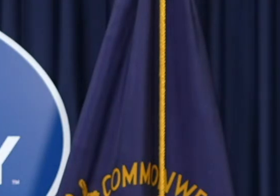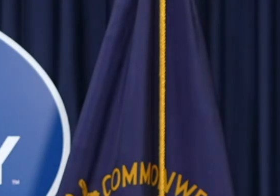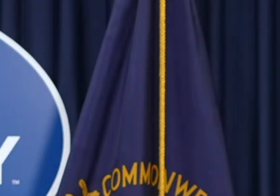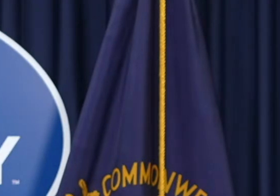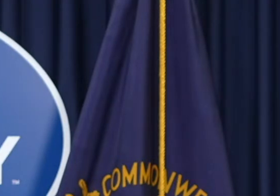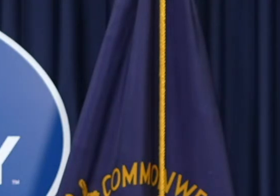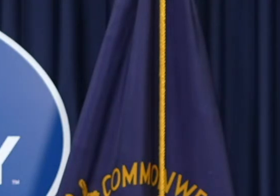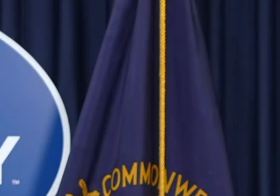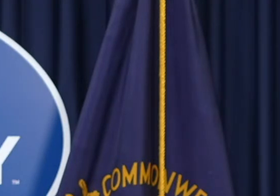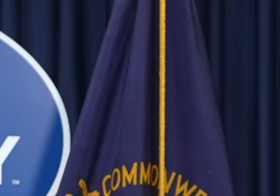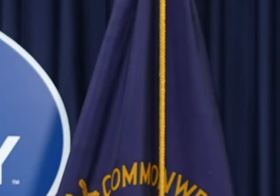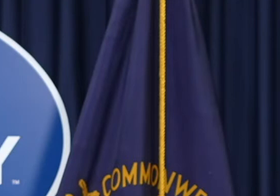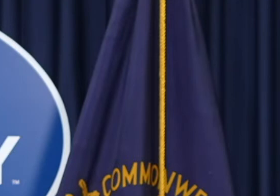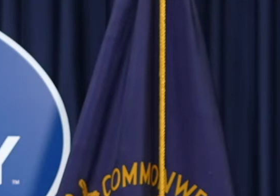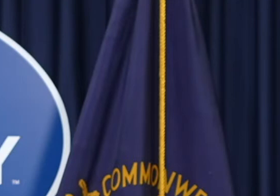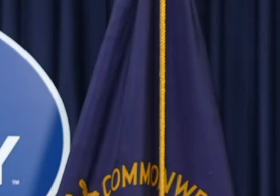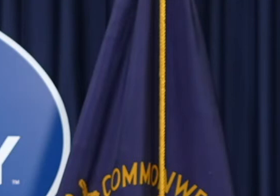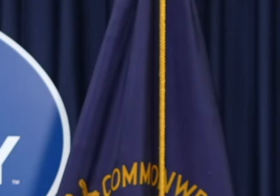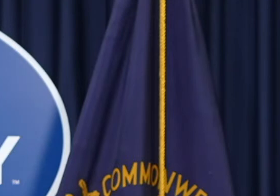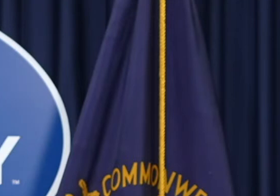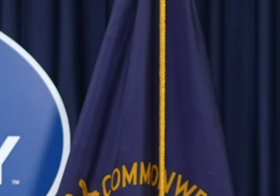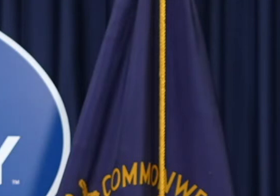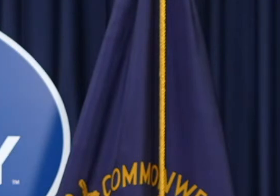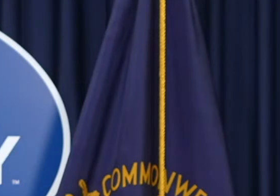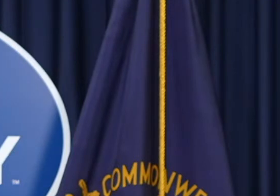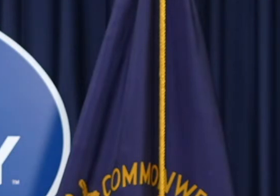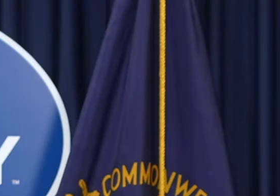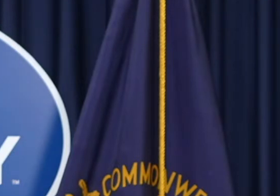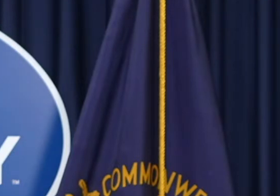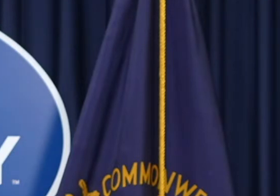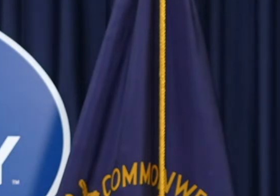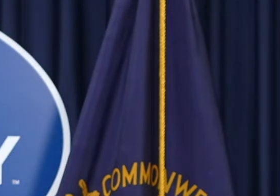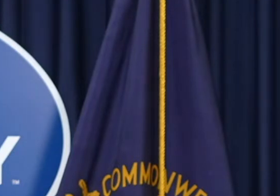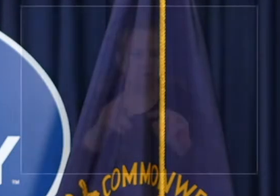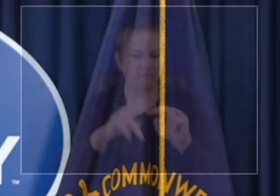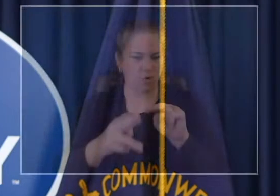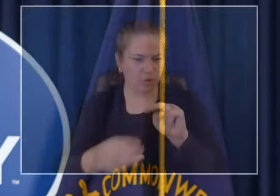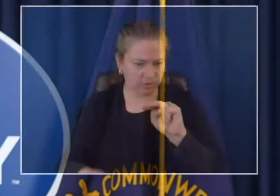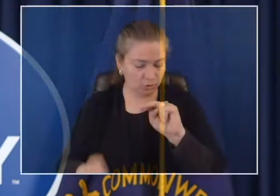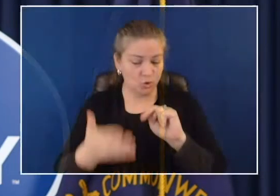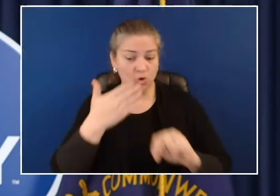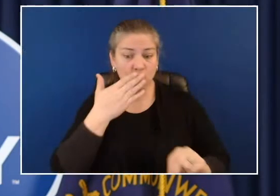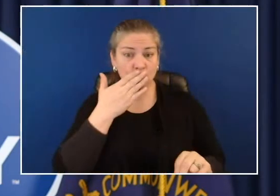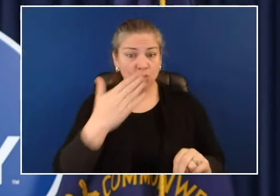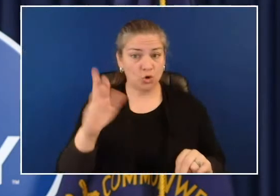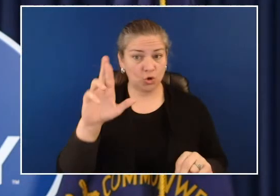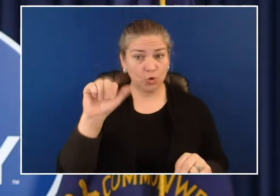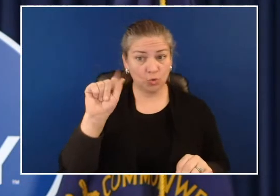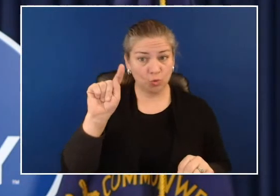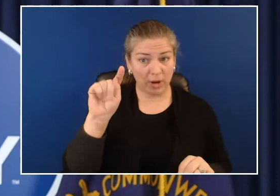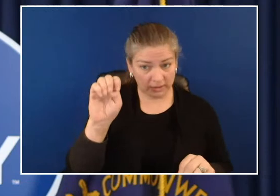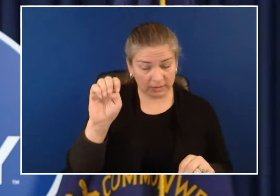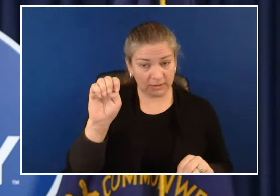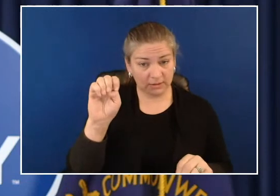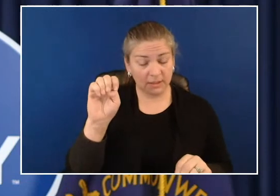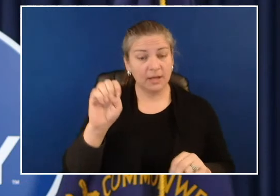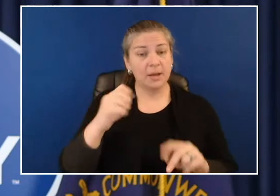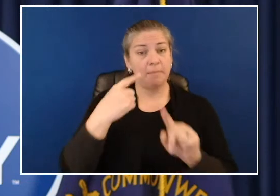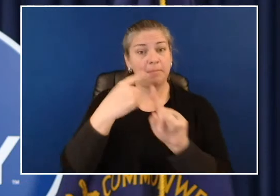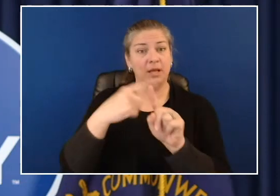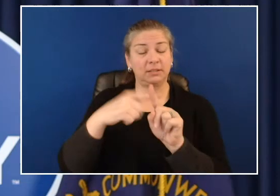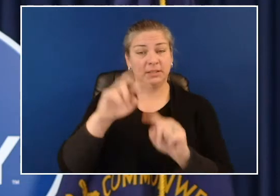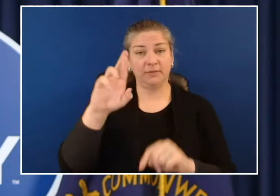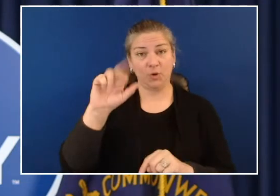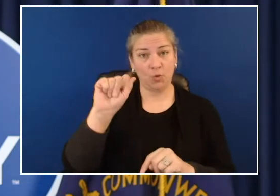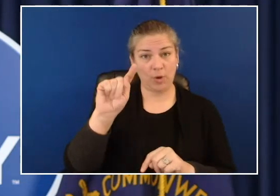is cases continue to fall at a good rate. Positivity rate continues to